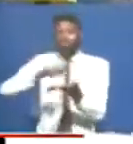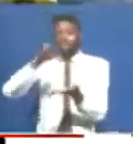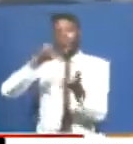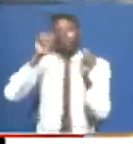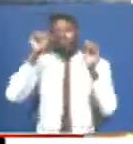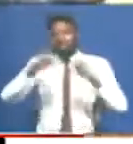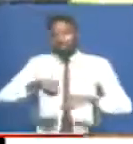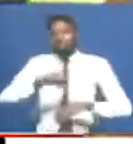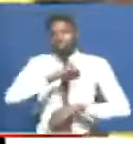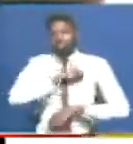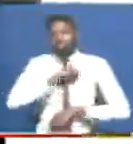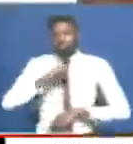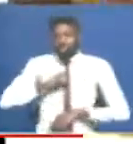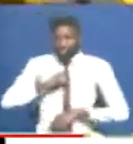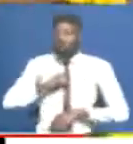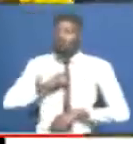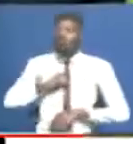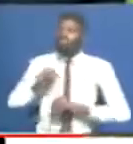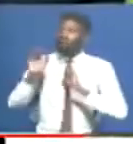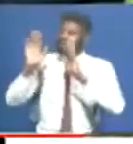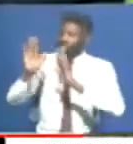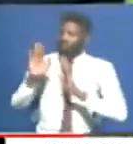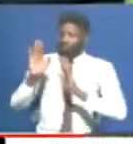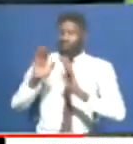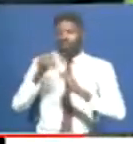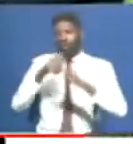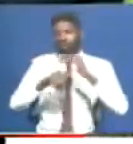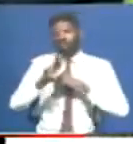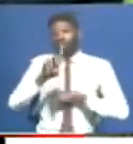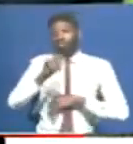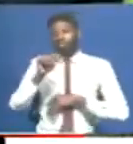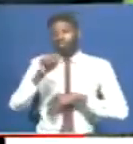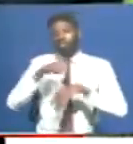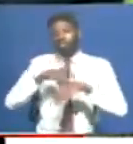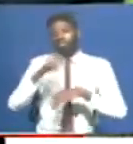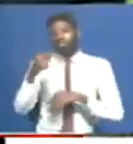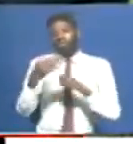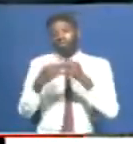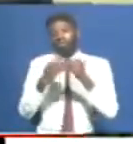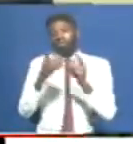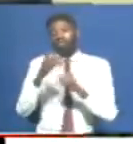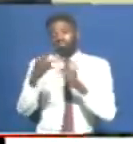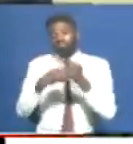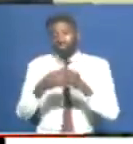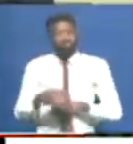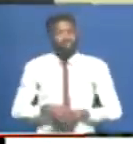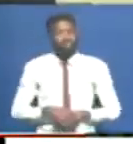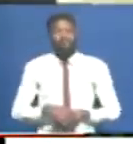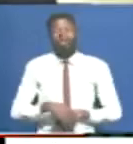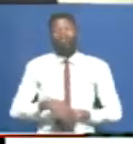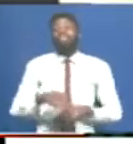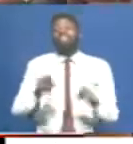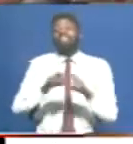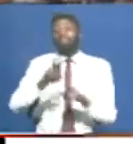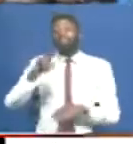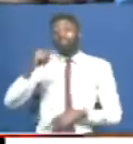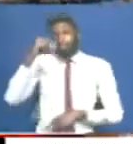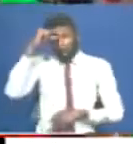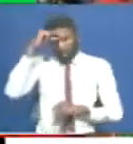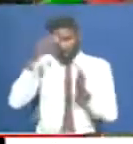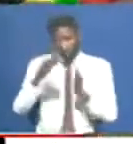on a new DA ticket in August polls. Jackson Mandago of Uasin Gichu was also cleared to seek the Senate seat in the